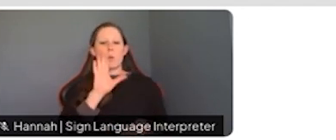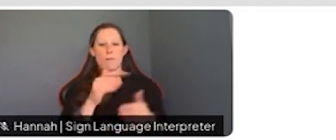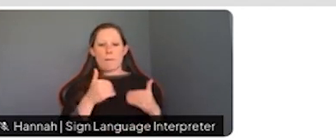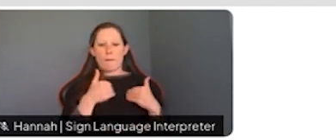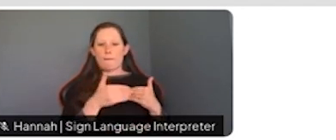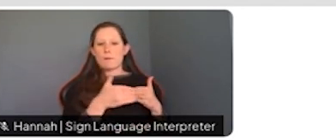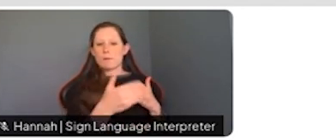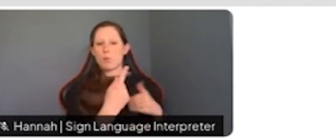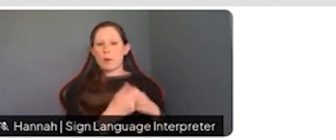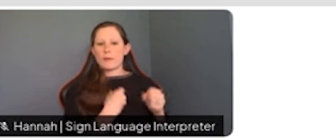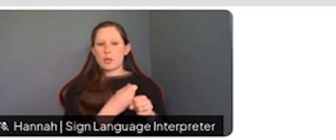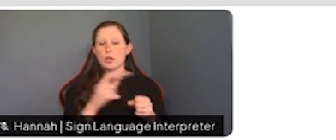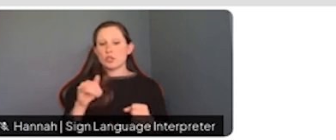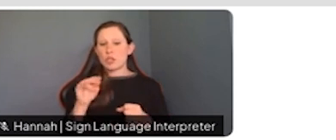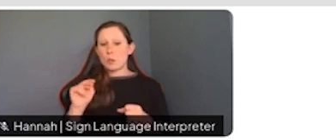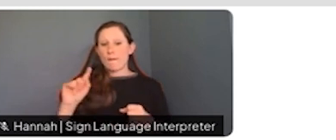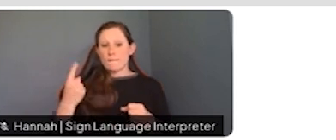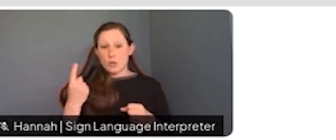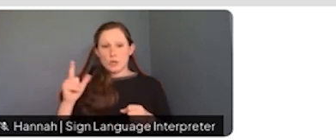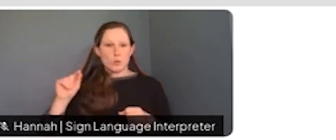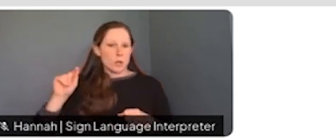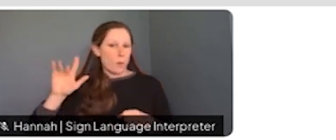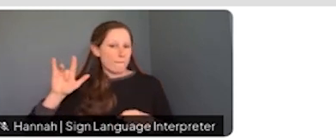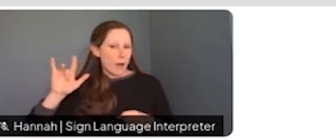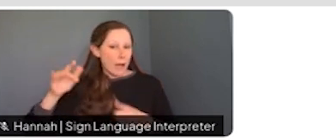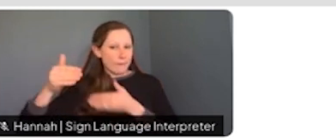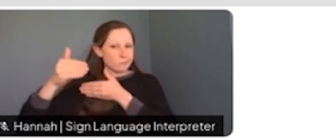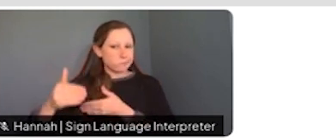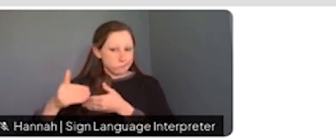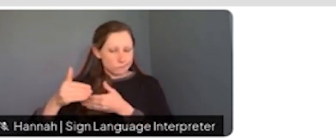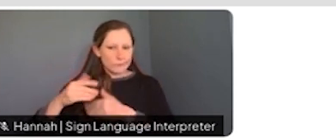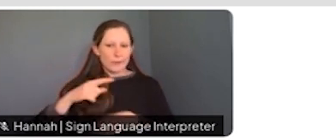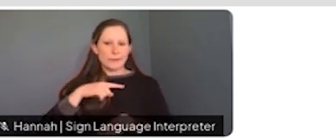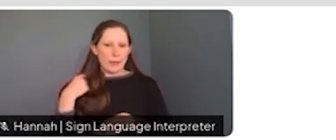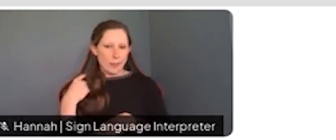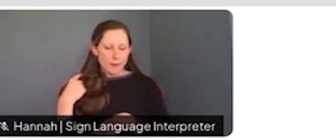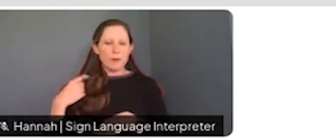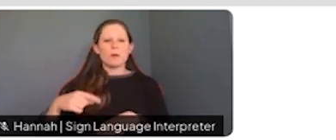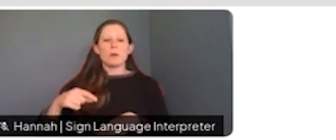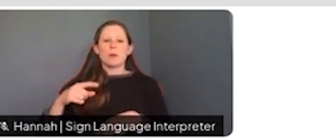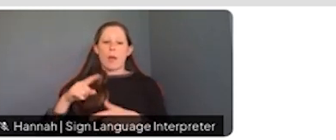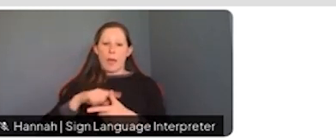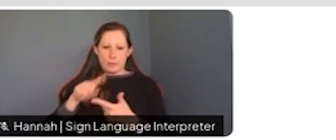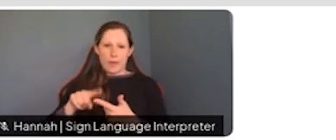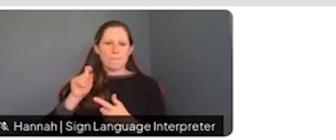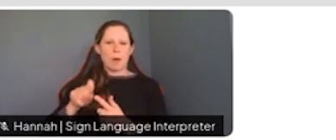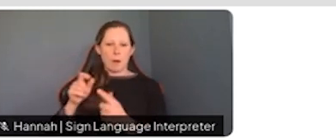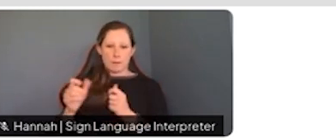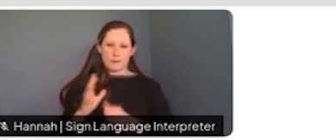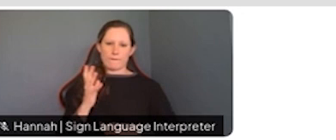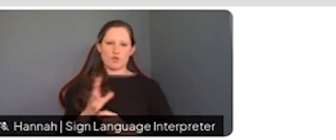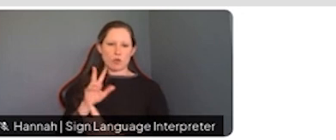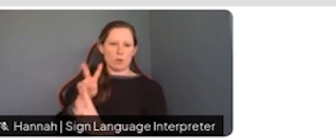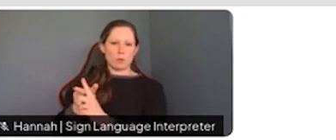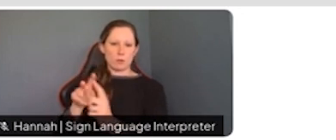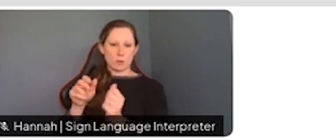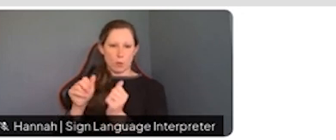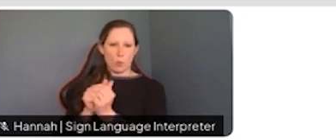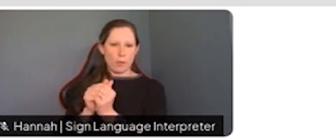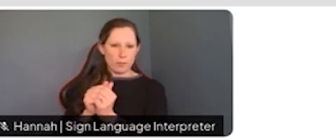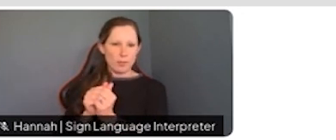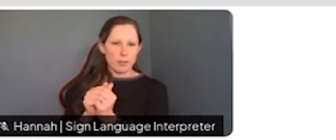until January 1st of 2025 to make their initial CTA filings with FinCEN. And companies launched after